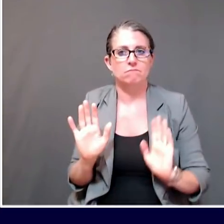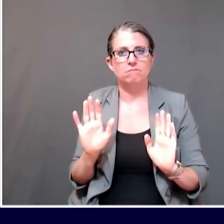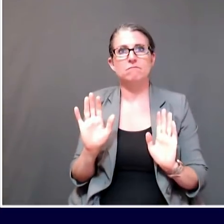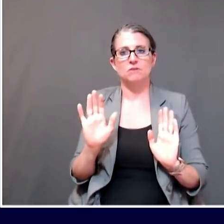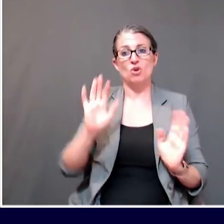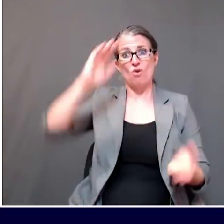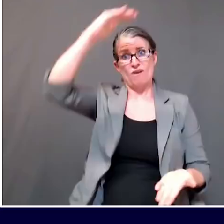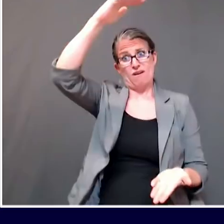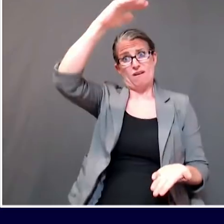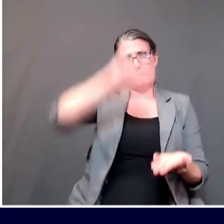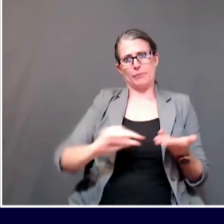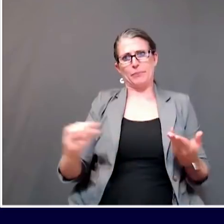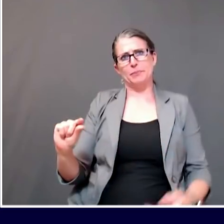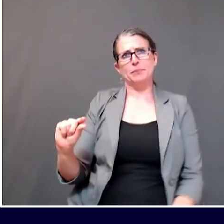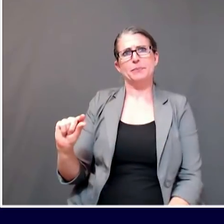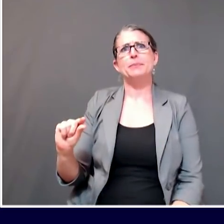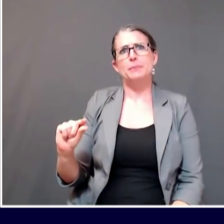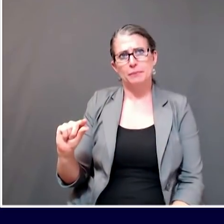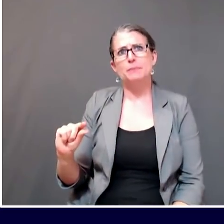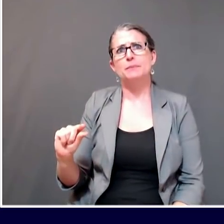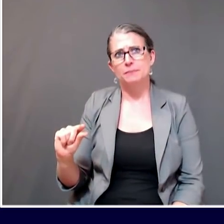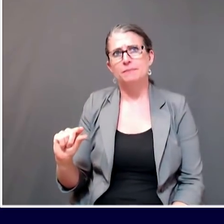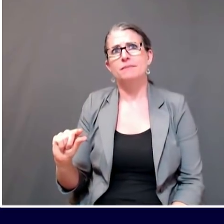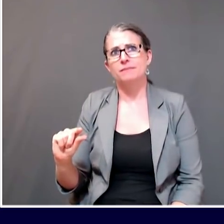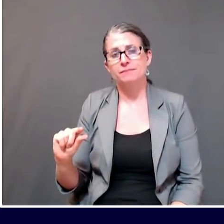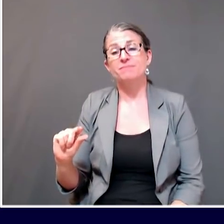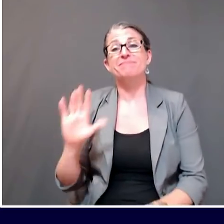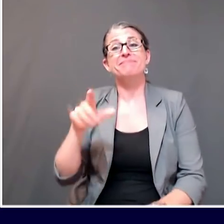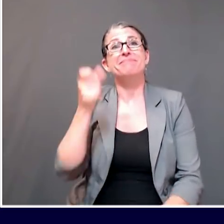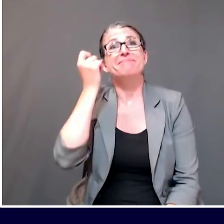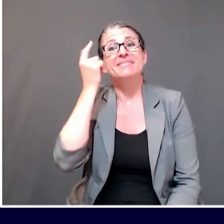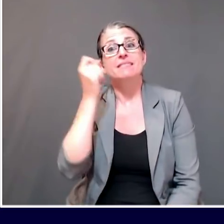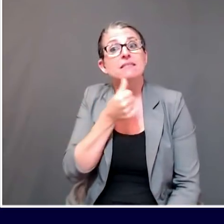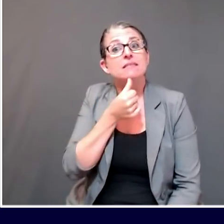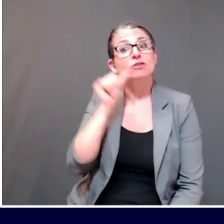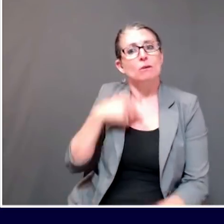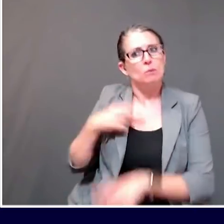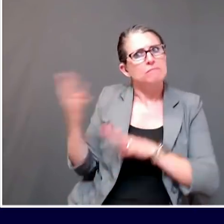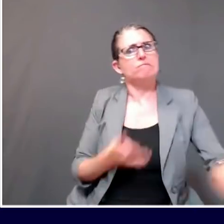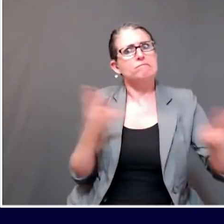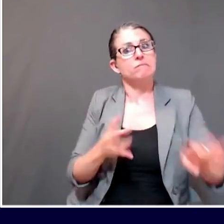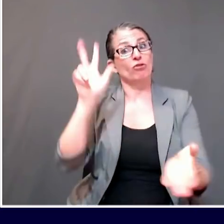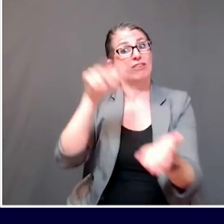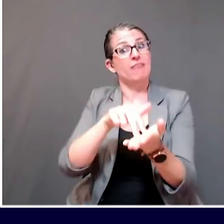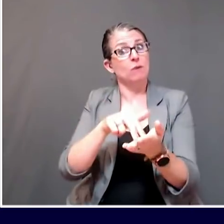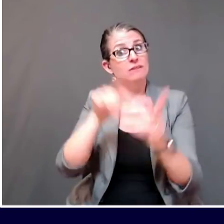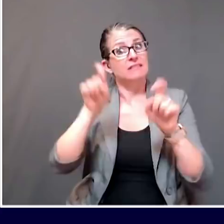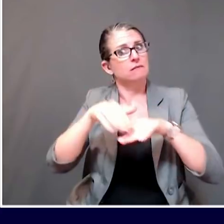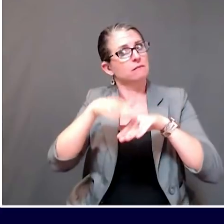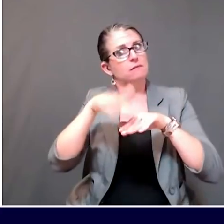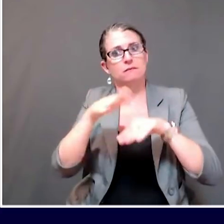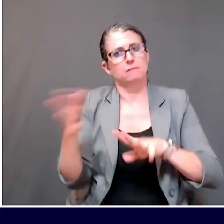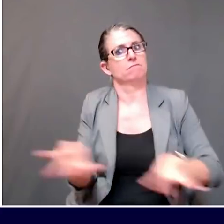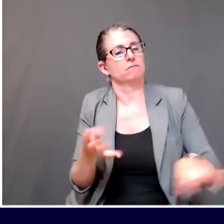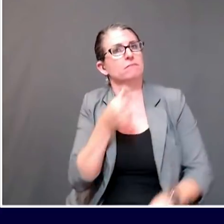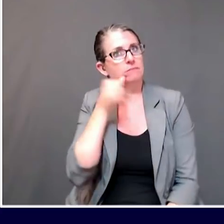3,000 cases, brings the number of tests, the rate of testing in Maine, to now